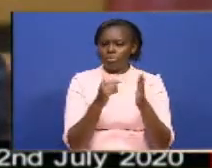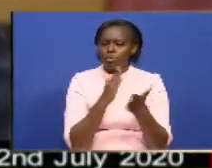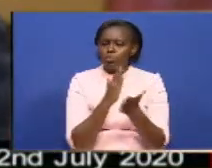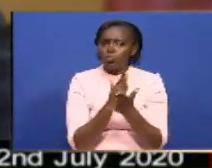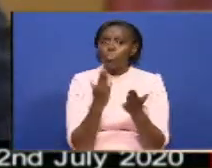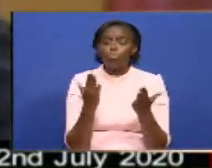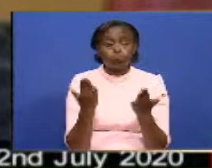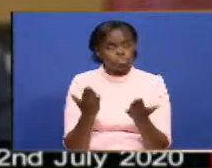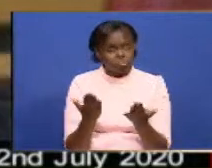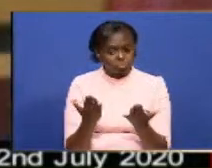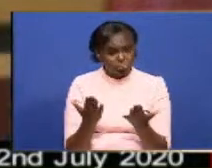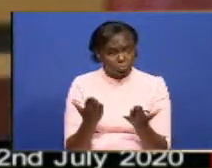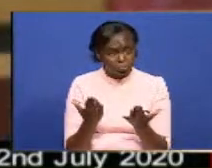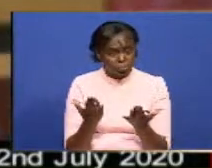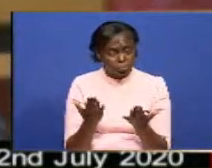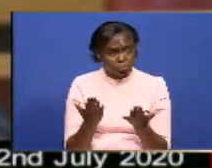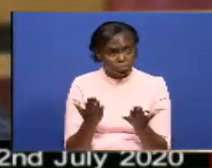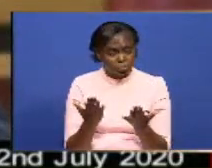matter, Honorable Speaker, is that